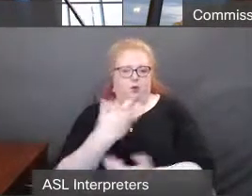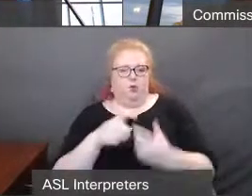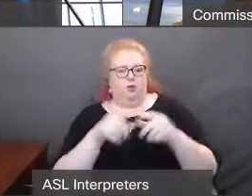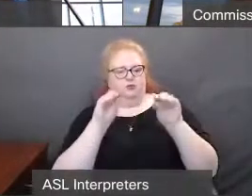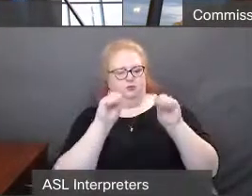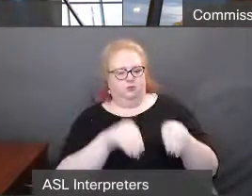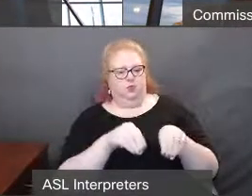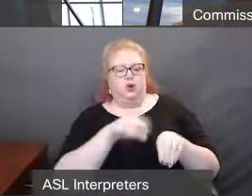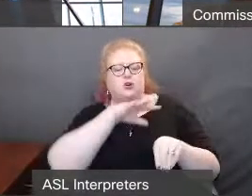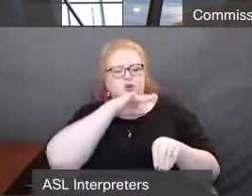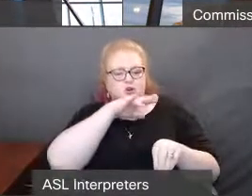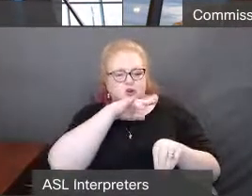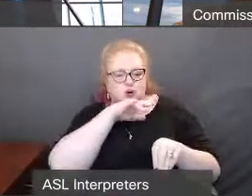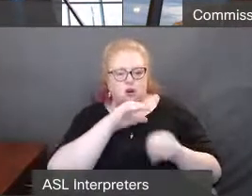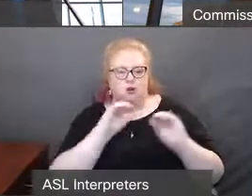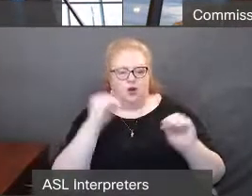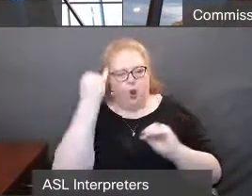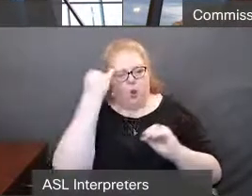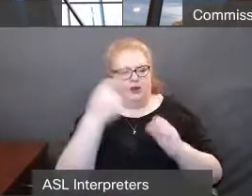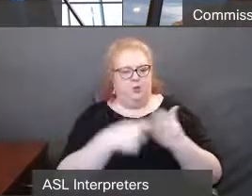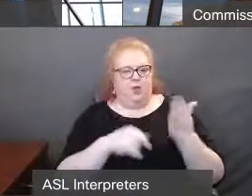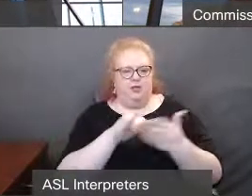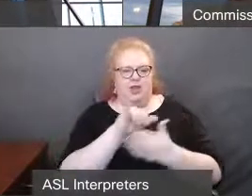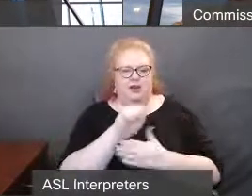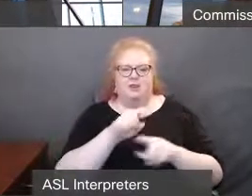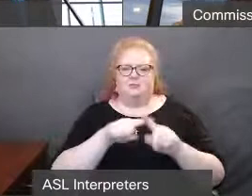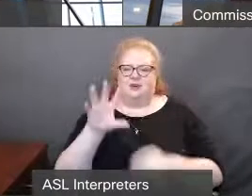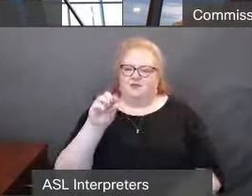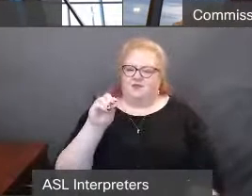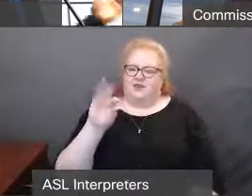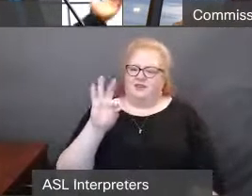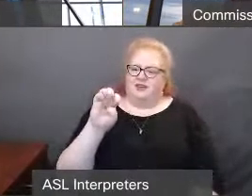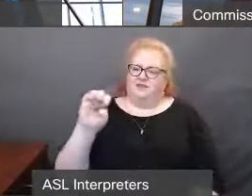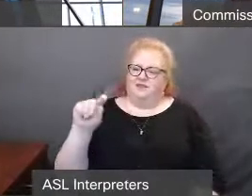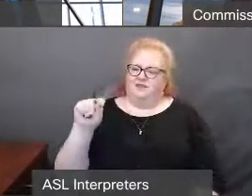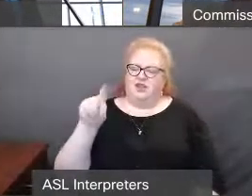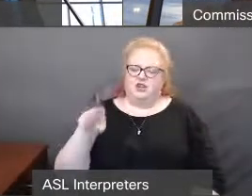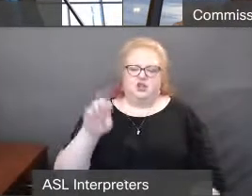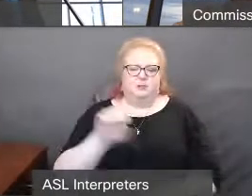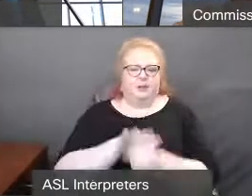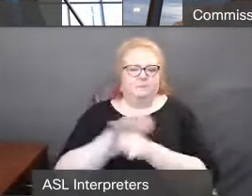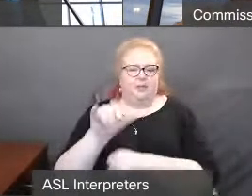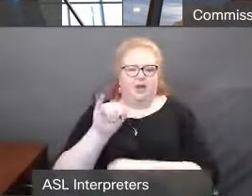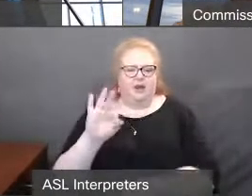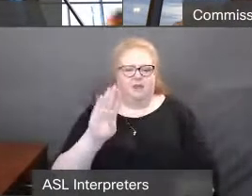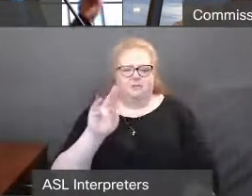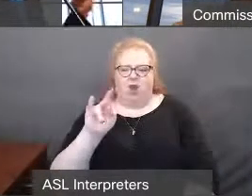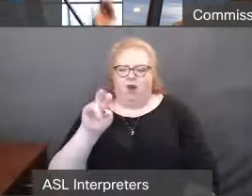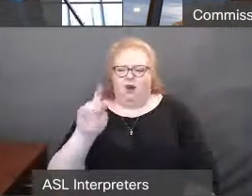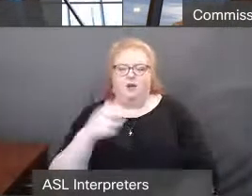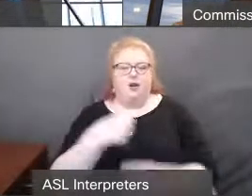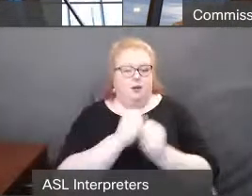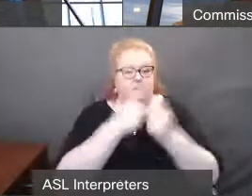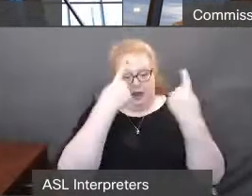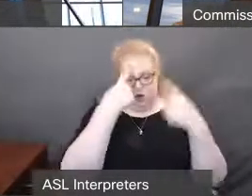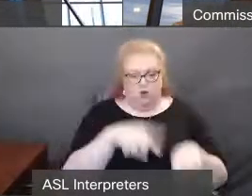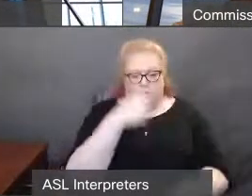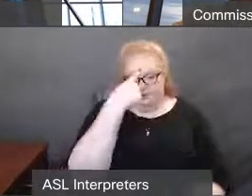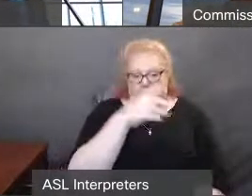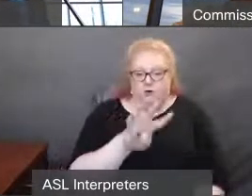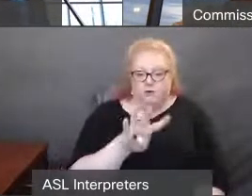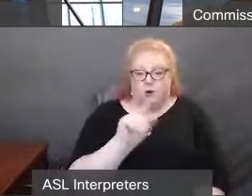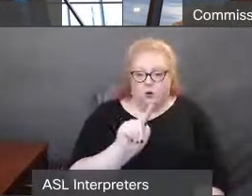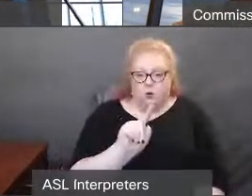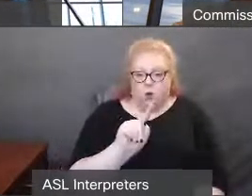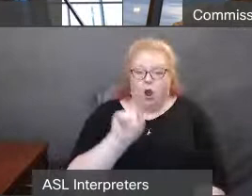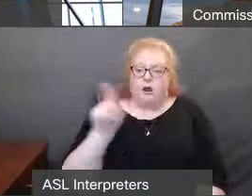what it is, but 50 foot should be plenty of buffer. When he made an agreement already for 41 and that seemed to satisfy him at